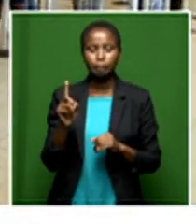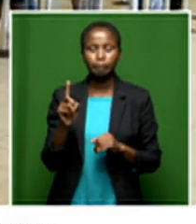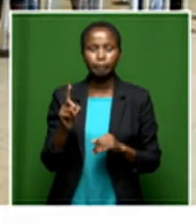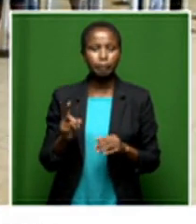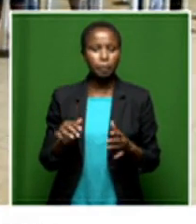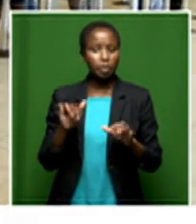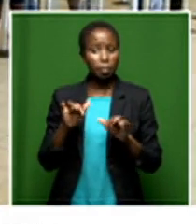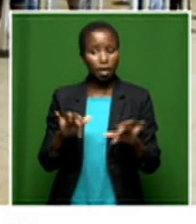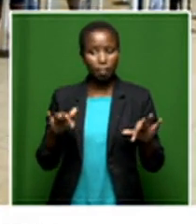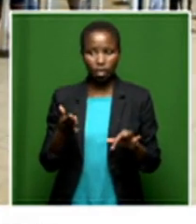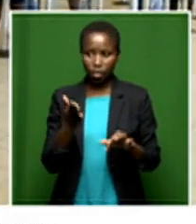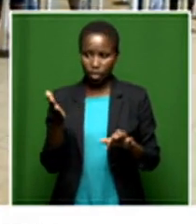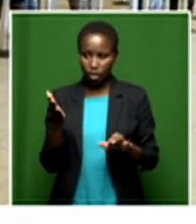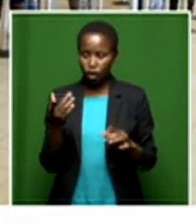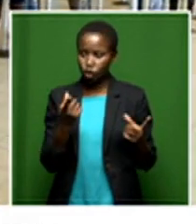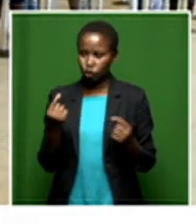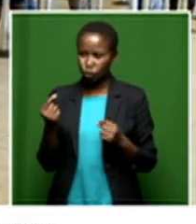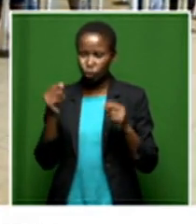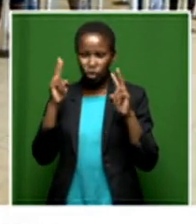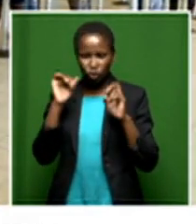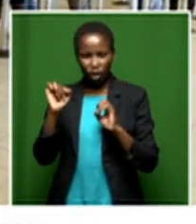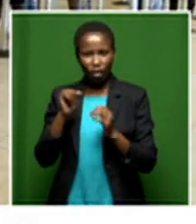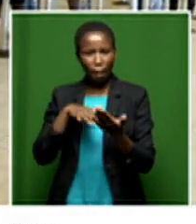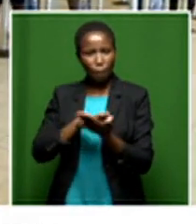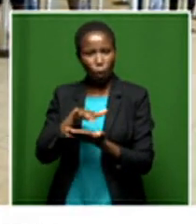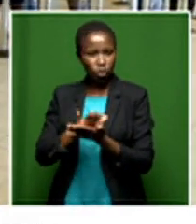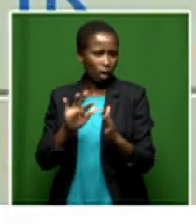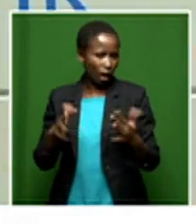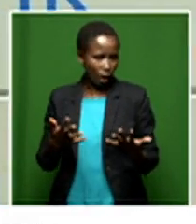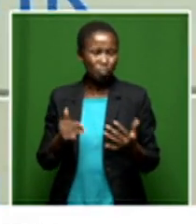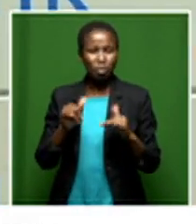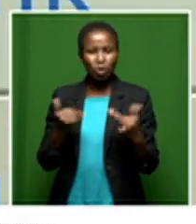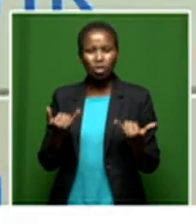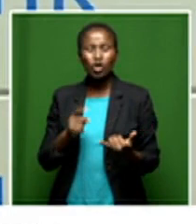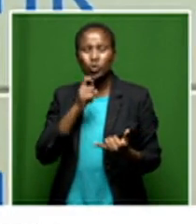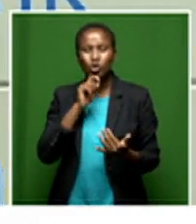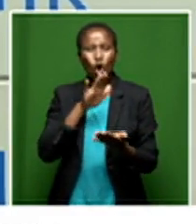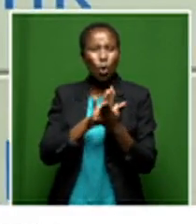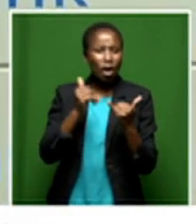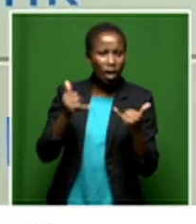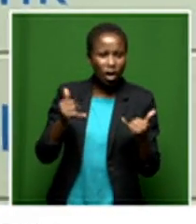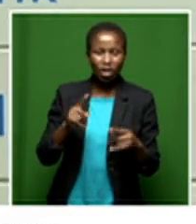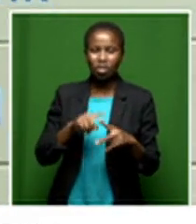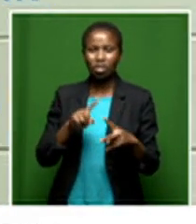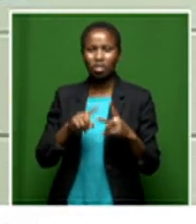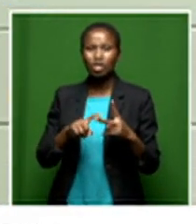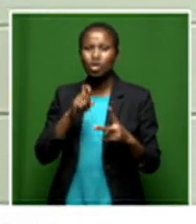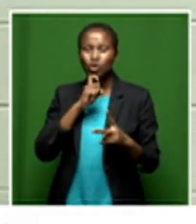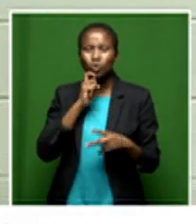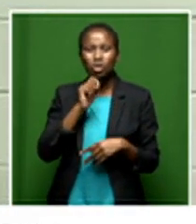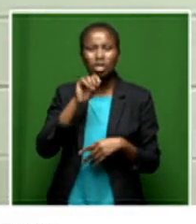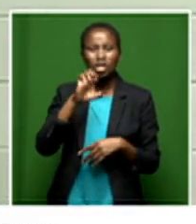which people are doing the postal services. People are now online, they're digitizing, they're using a lot of